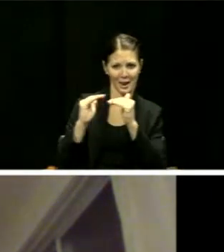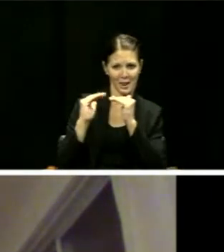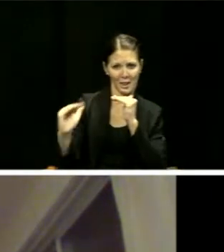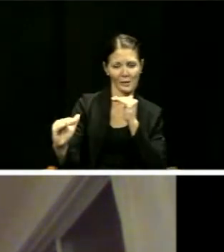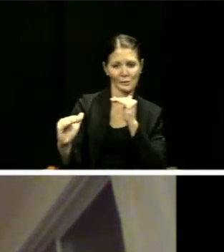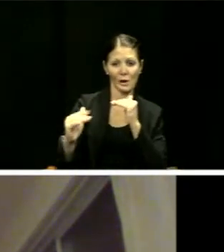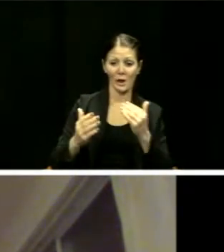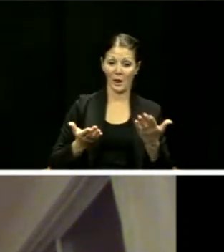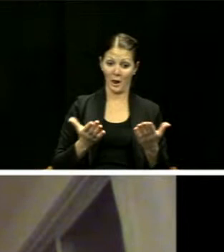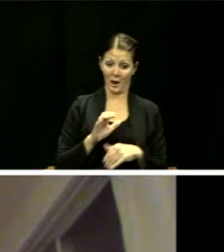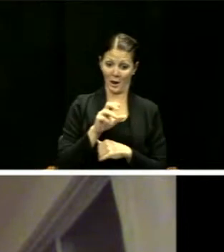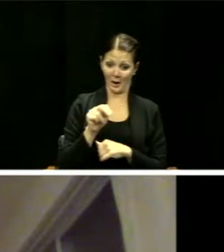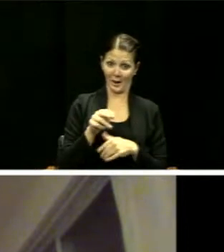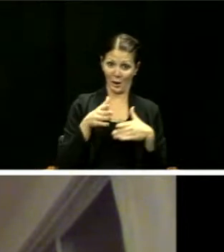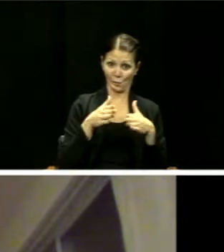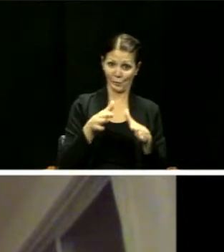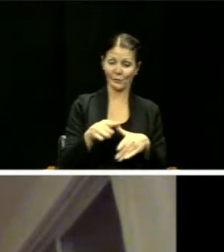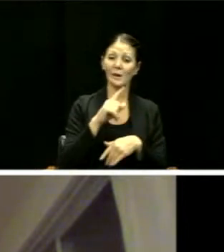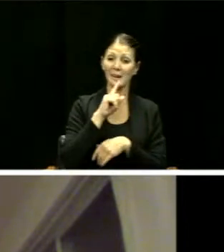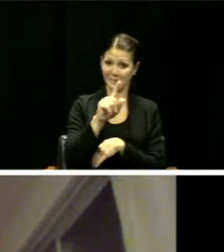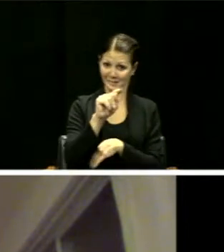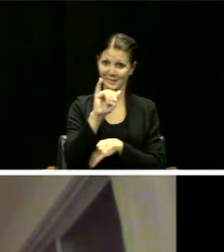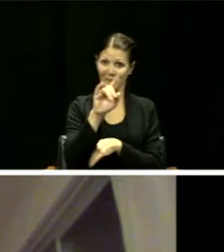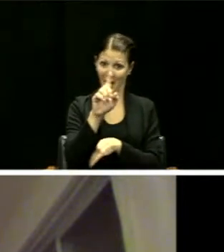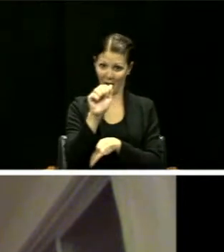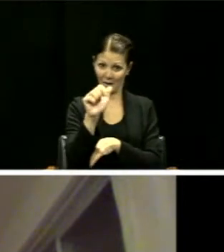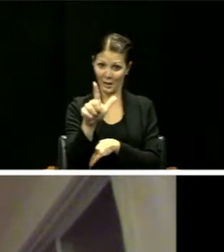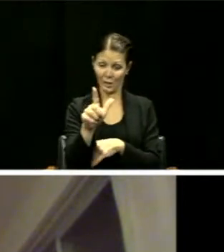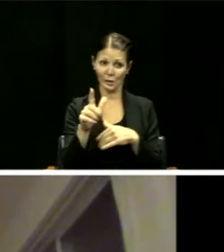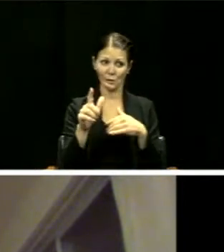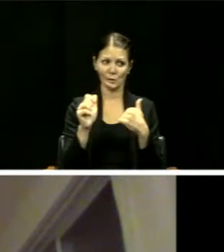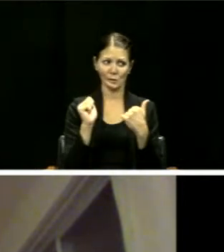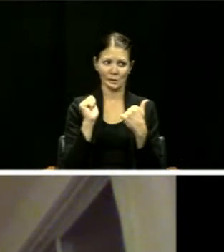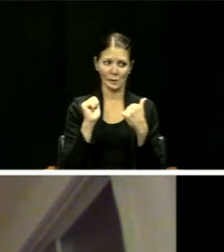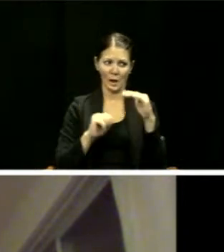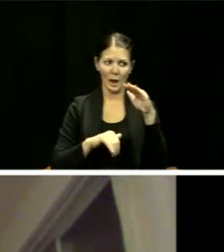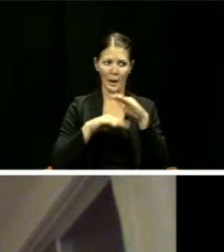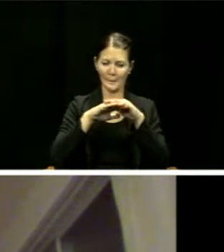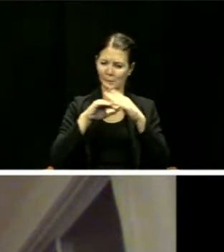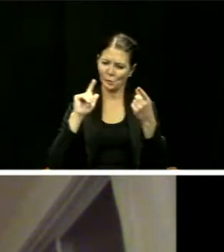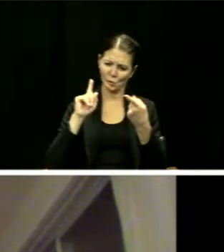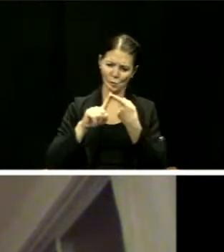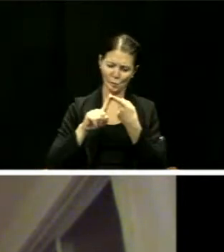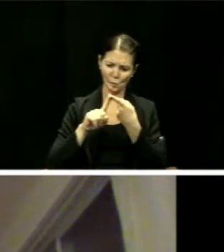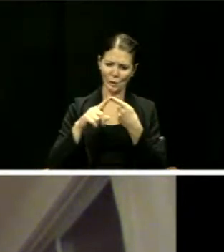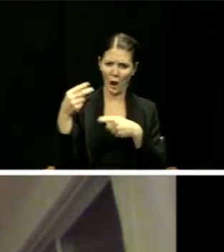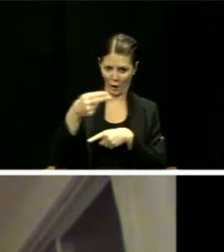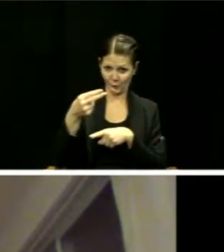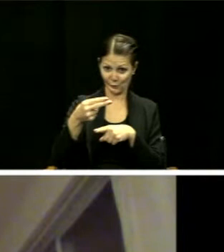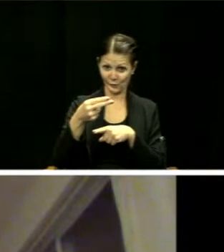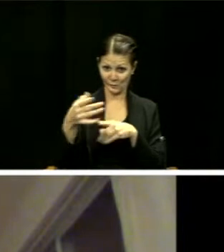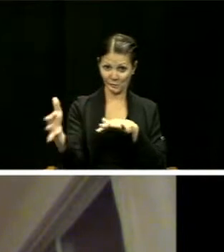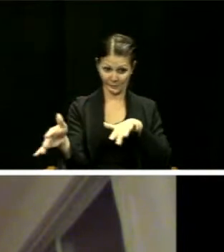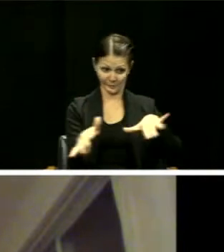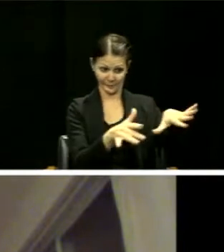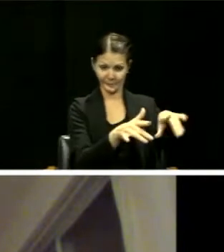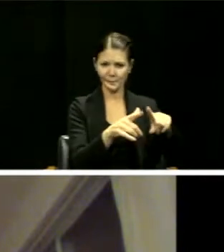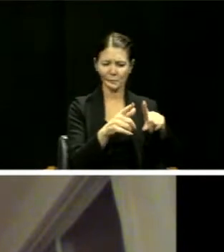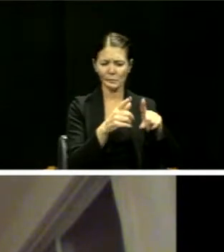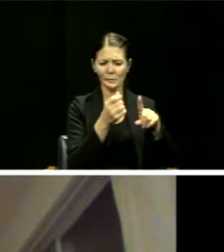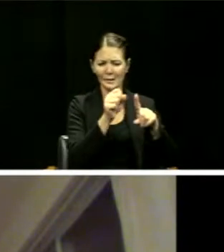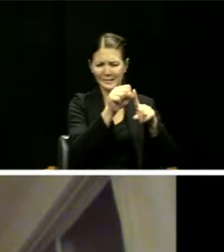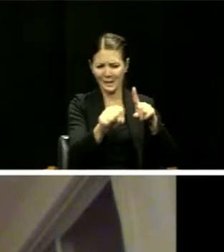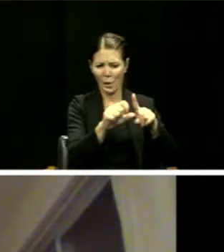The Connecticut River is tidal. It isn't tidal up to all the way up to Hartford. It's just south of Hartford,